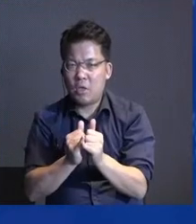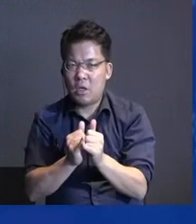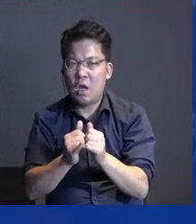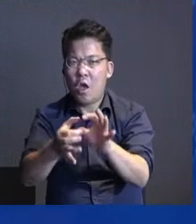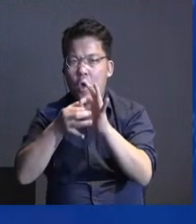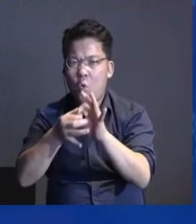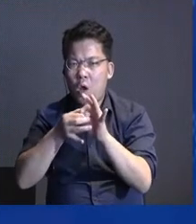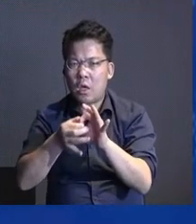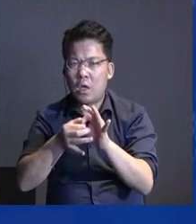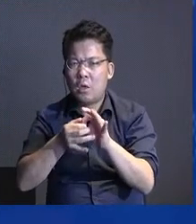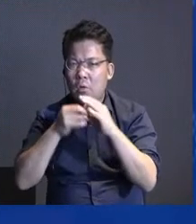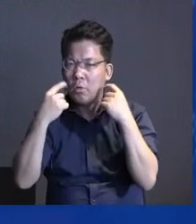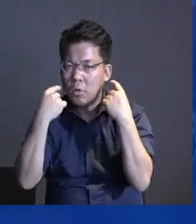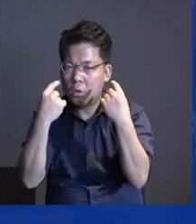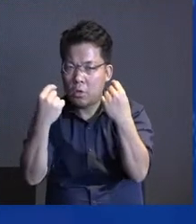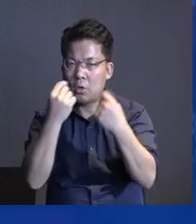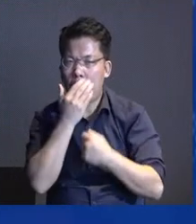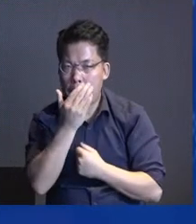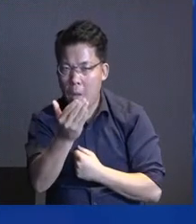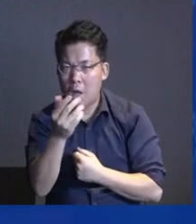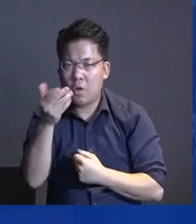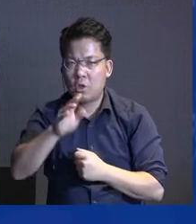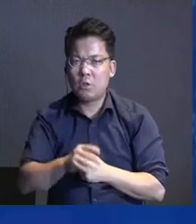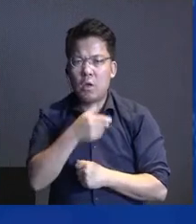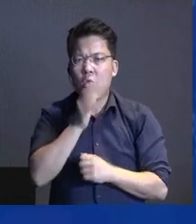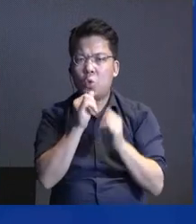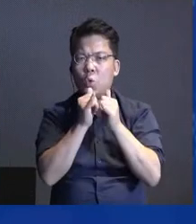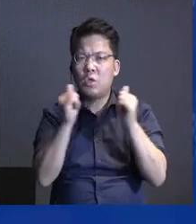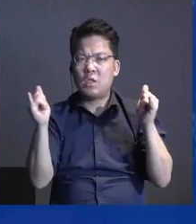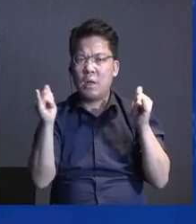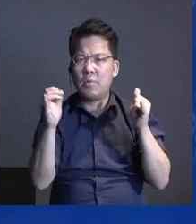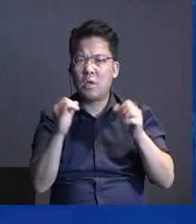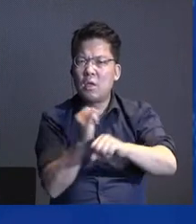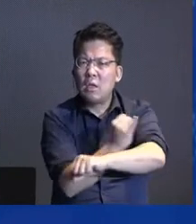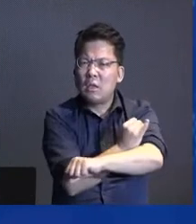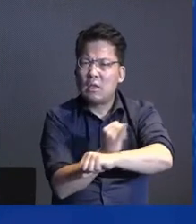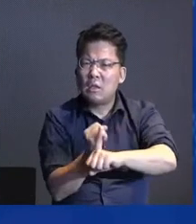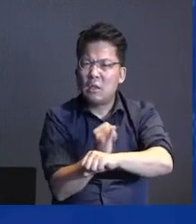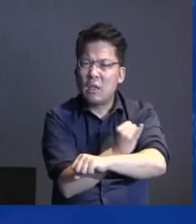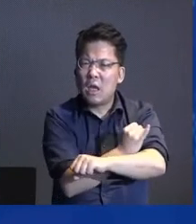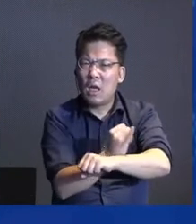Research shows that the risk of depression in old age more than doubles